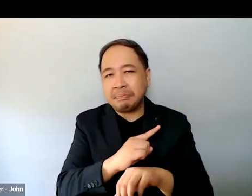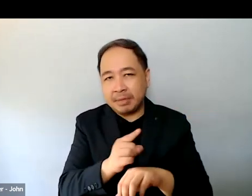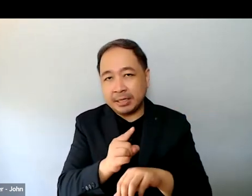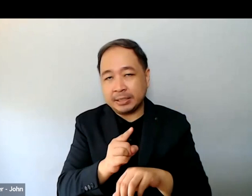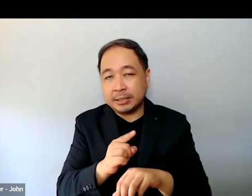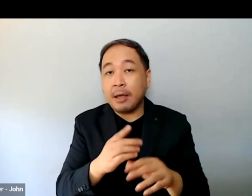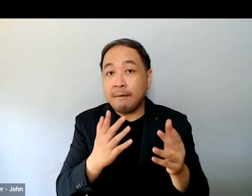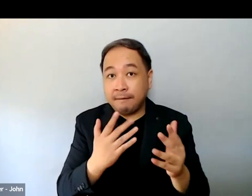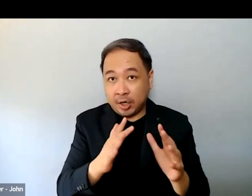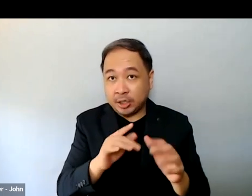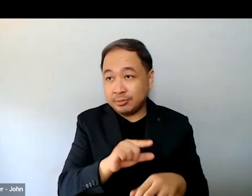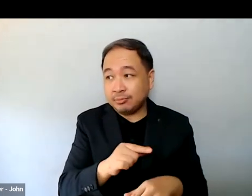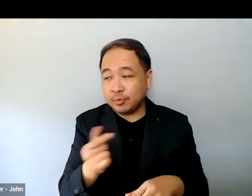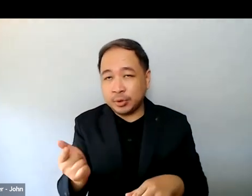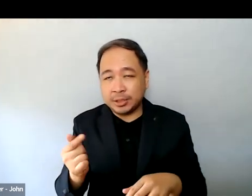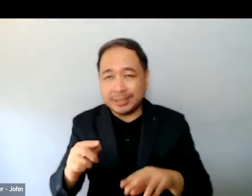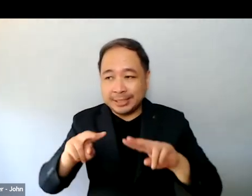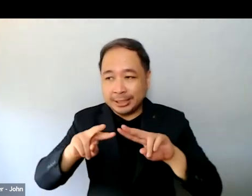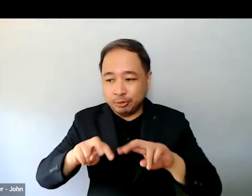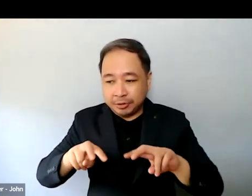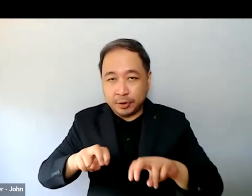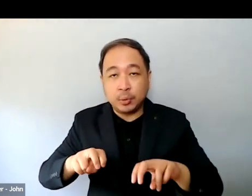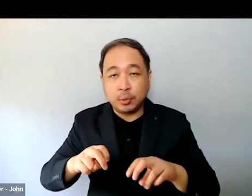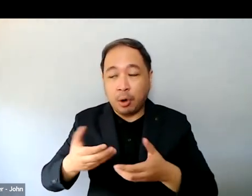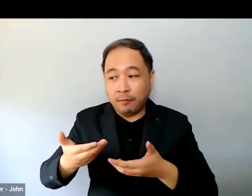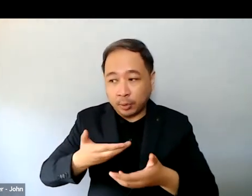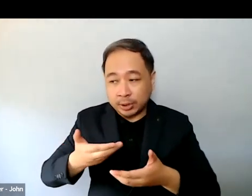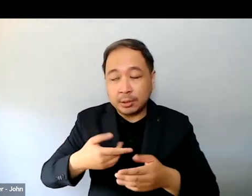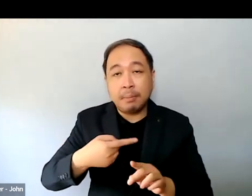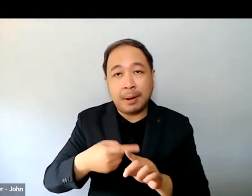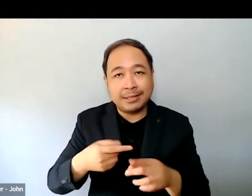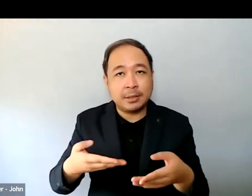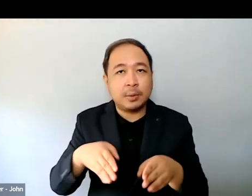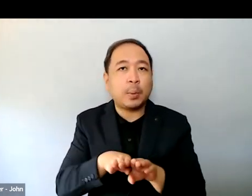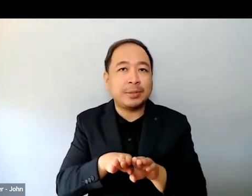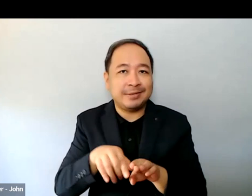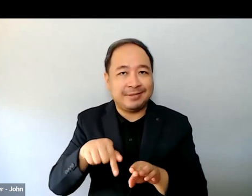review of the recommendations and closing of this consultation. The meeting